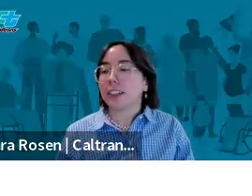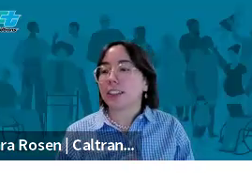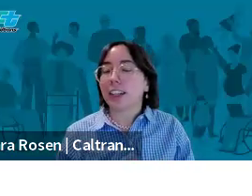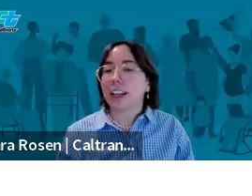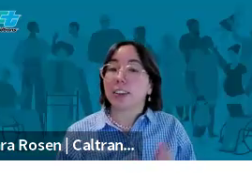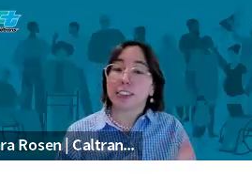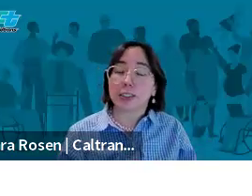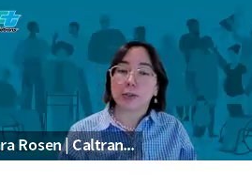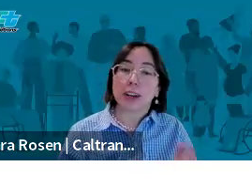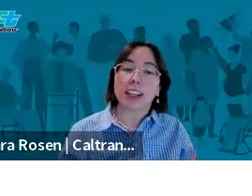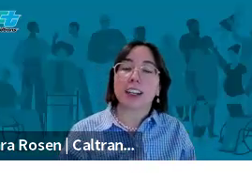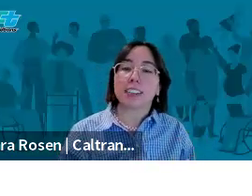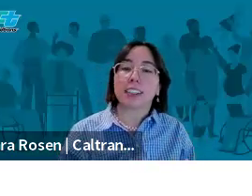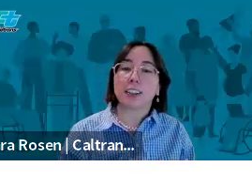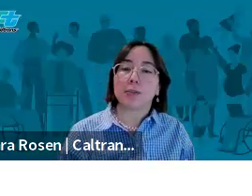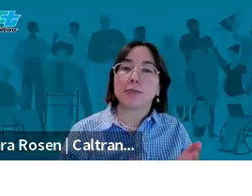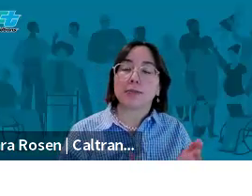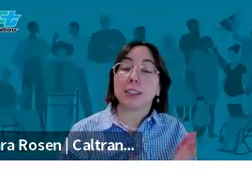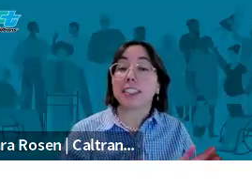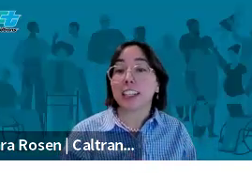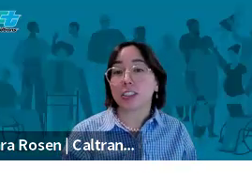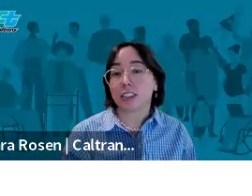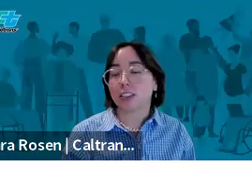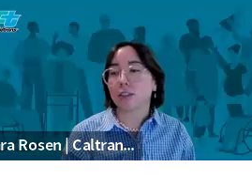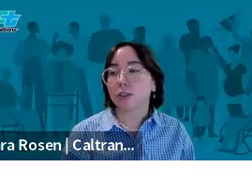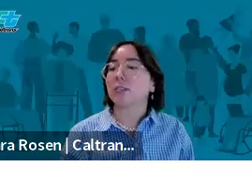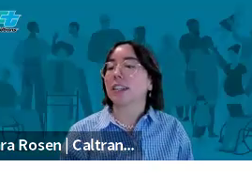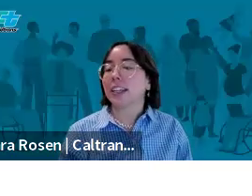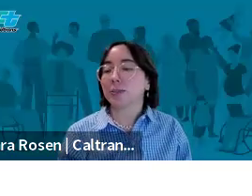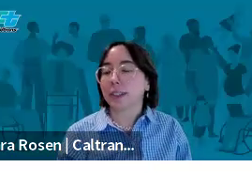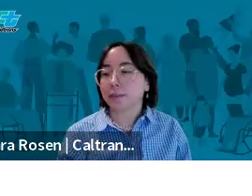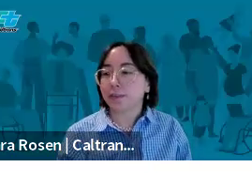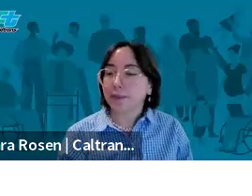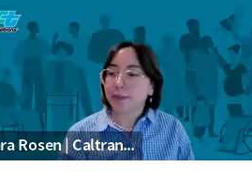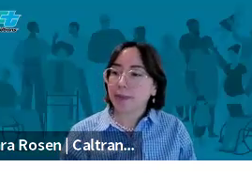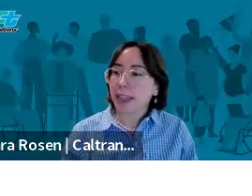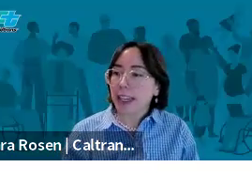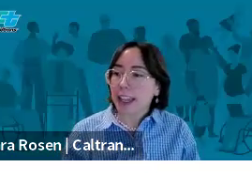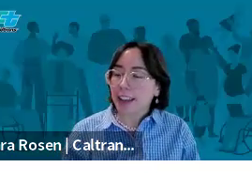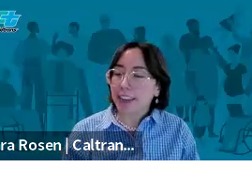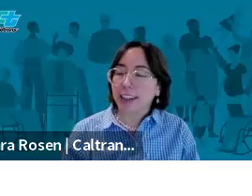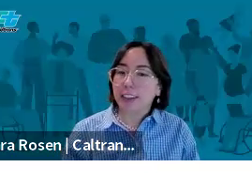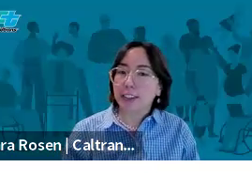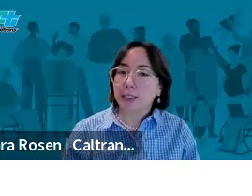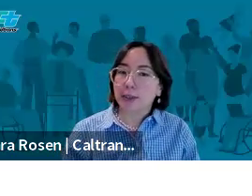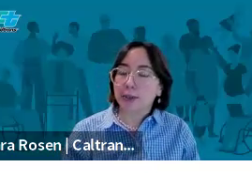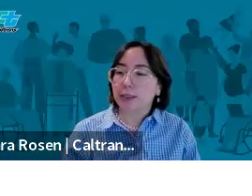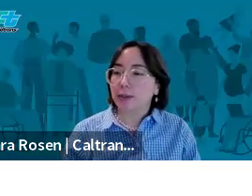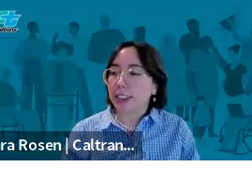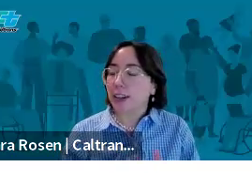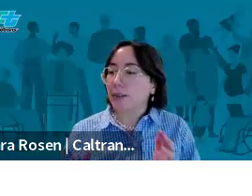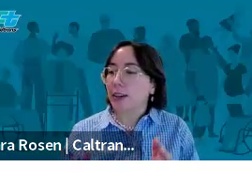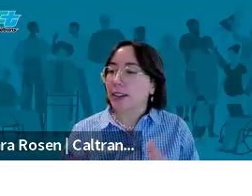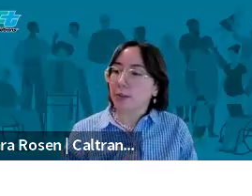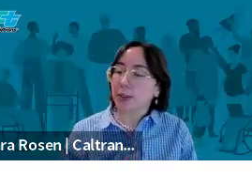could leverage, and also recognizing, limitations to virtual engagement. And then